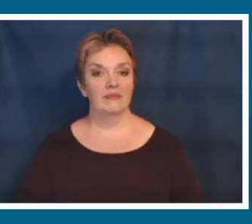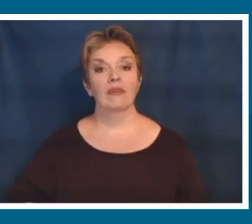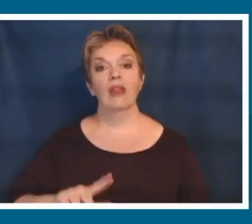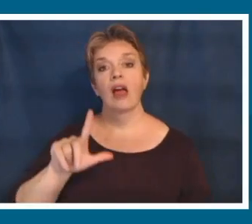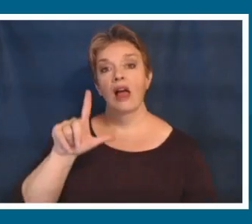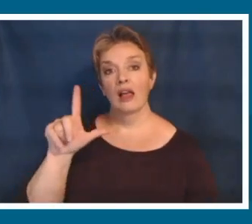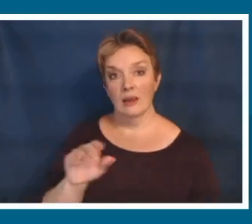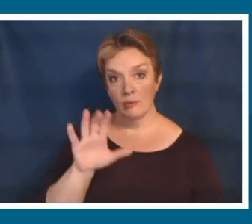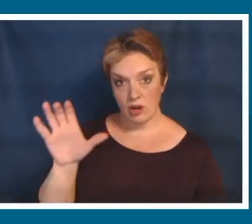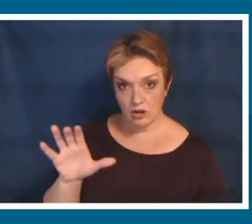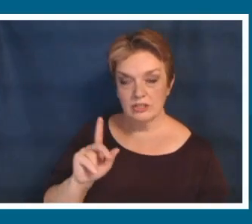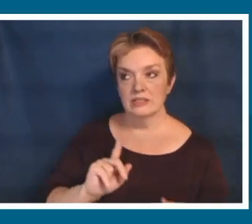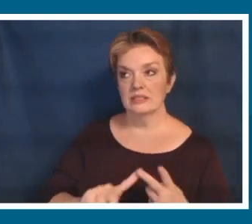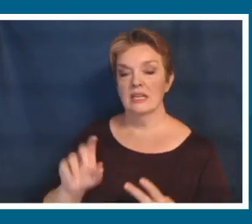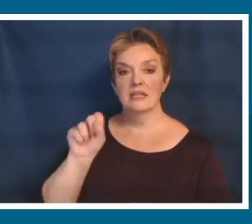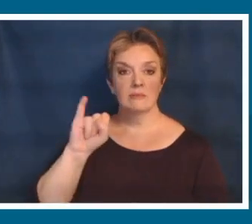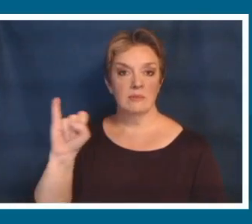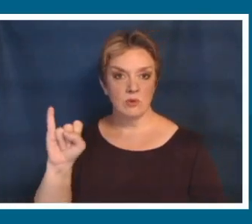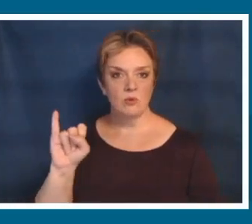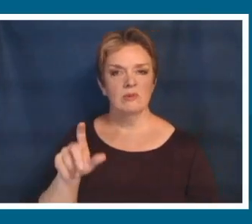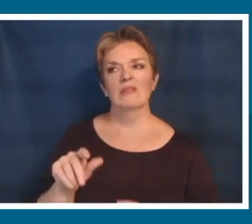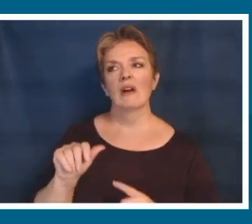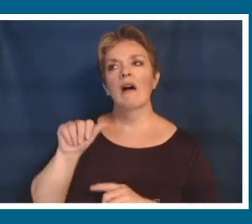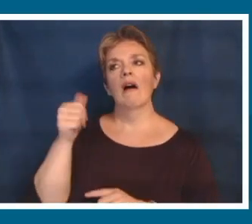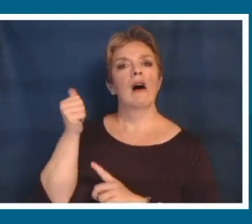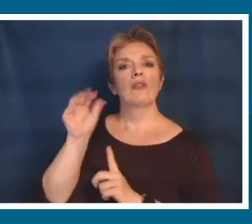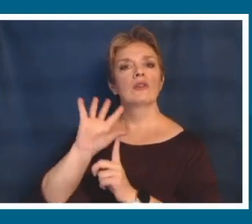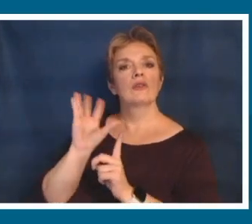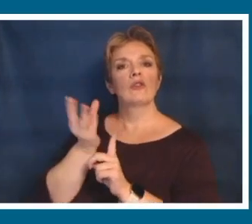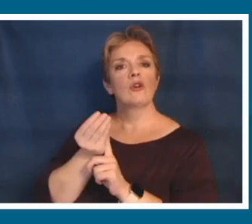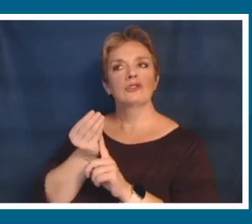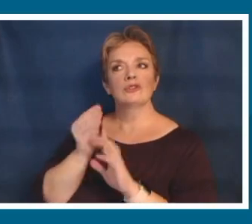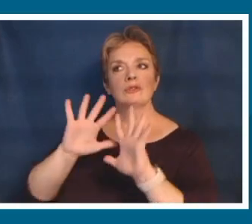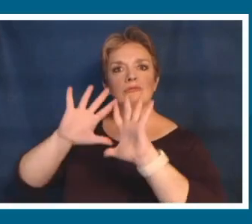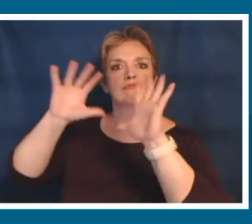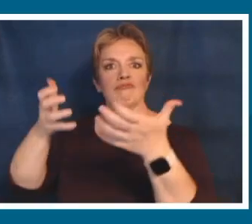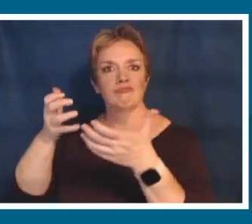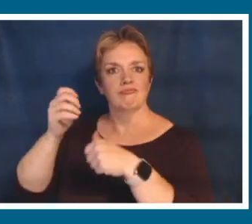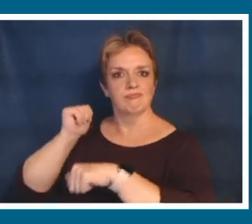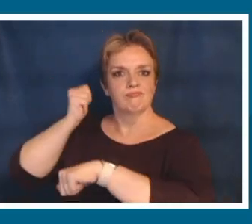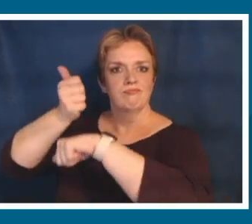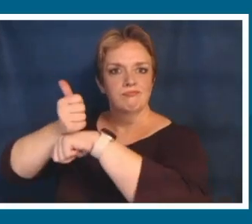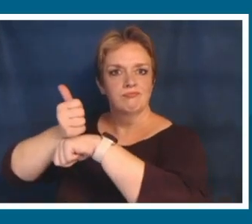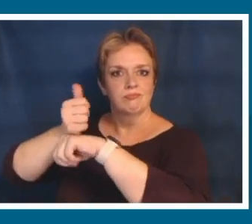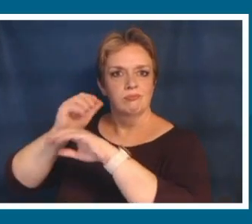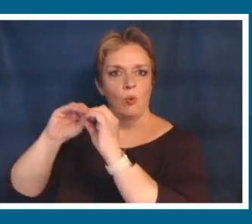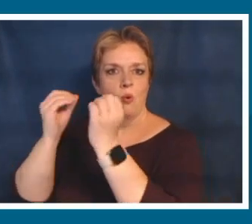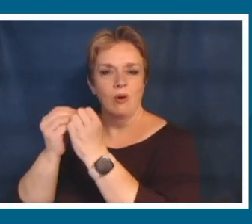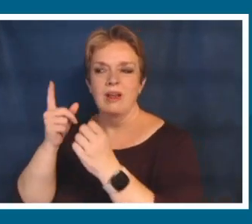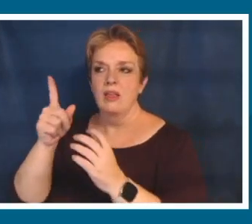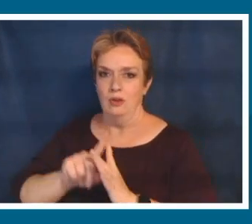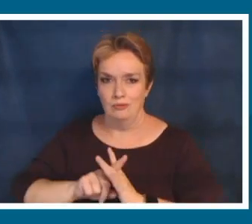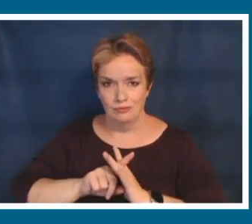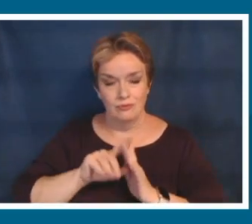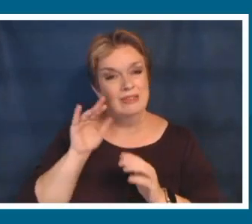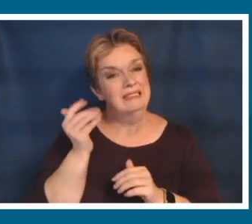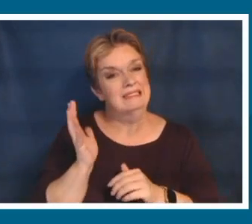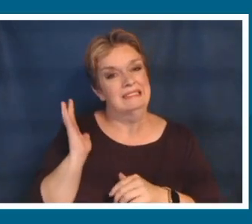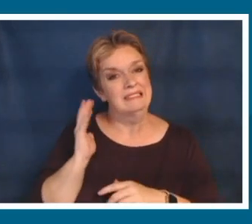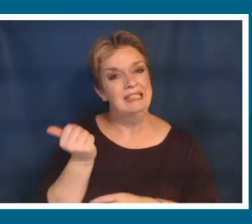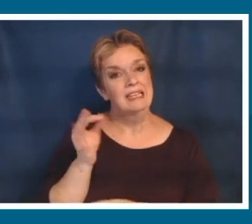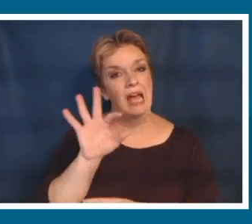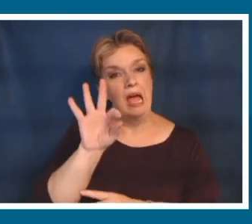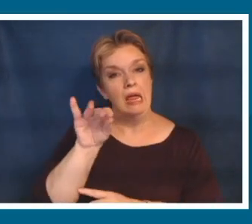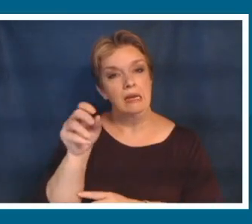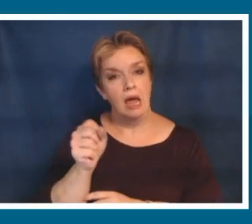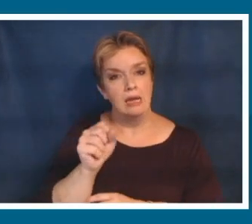institutions really started digitizing their collections in the late 1990s. And today, the amount